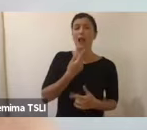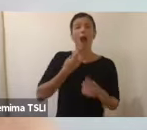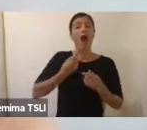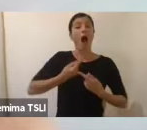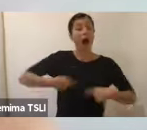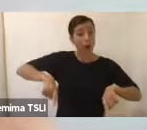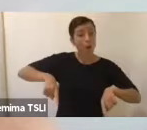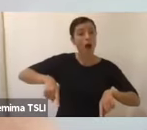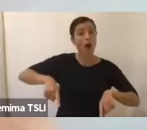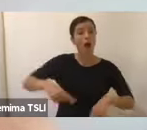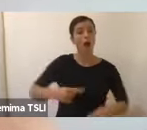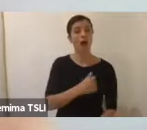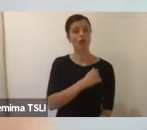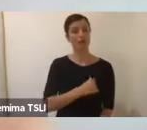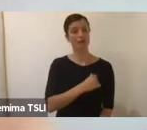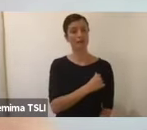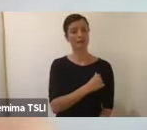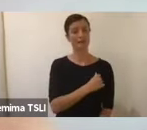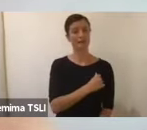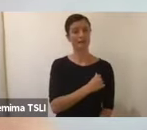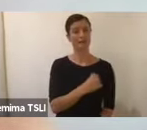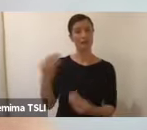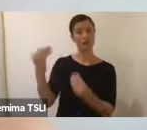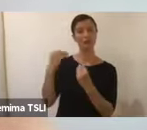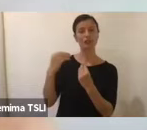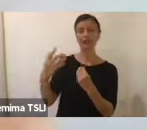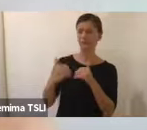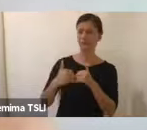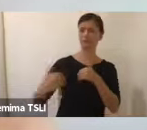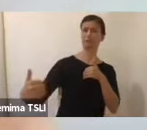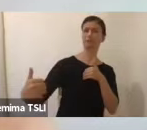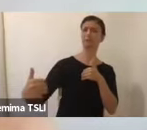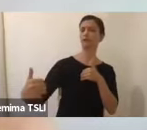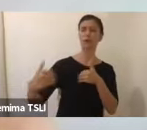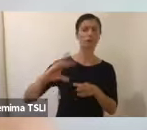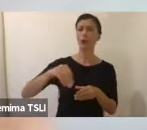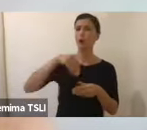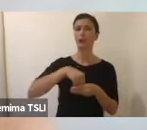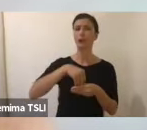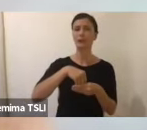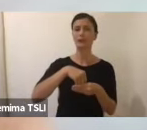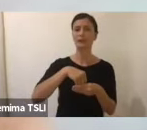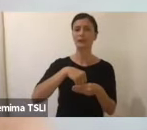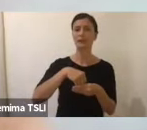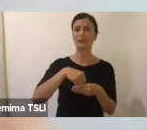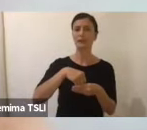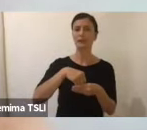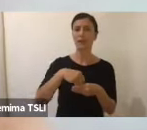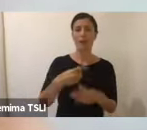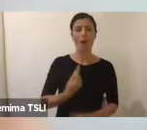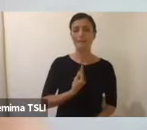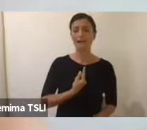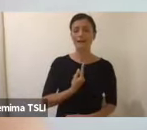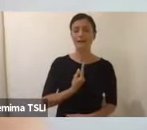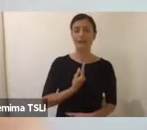so without being aware of it I'm communicating messages about the flavour of the sangha how